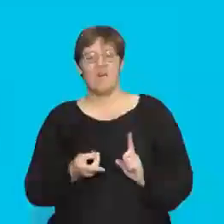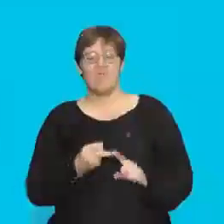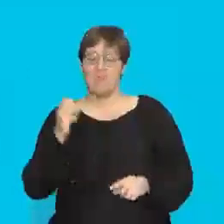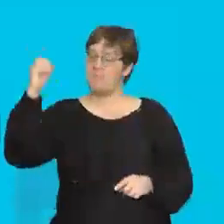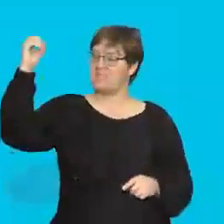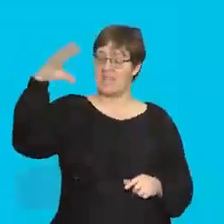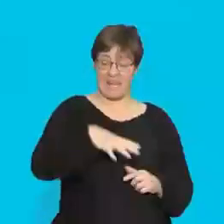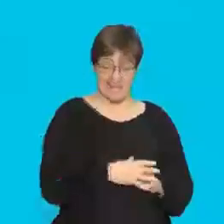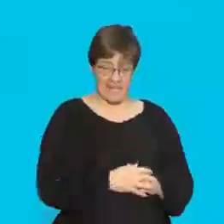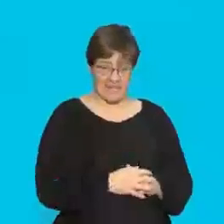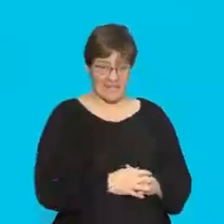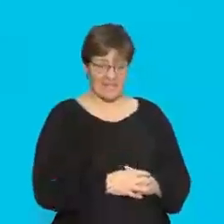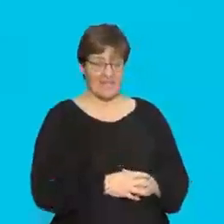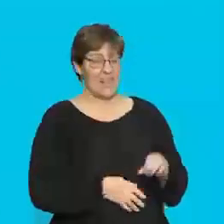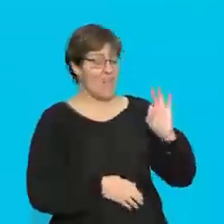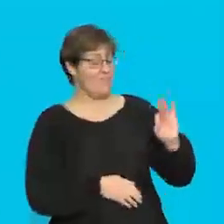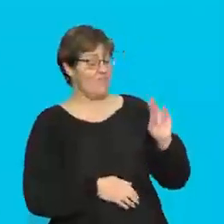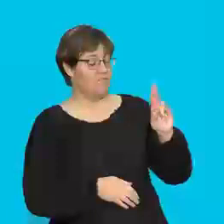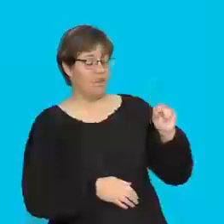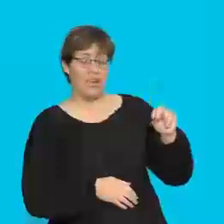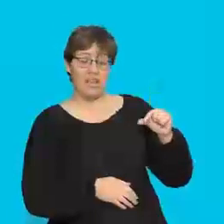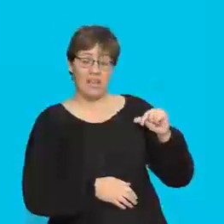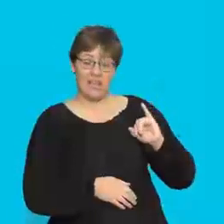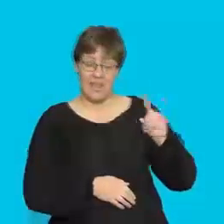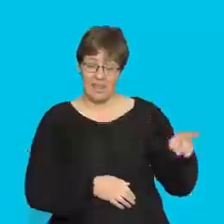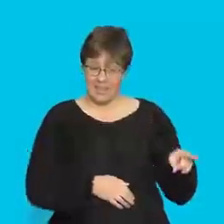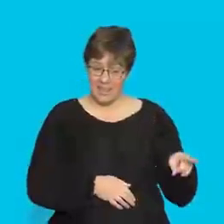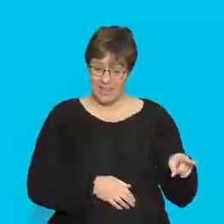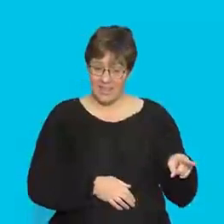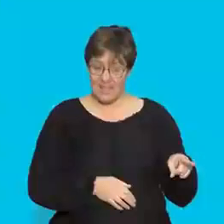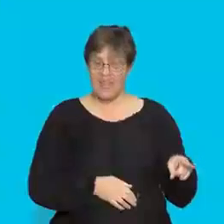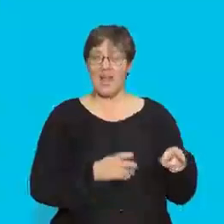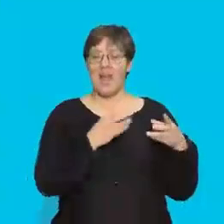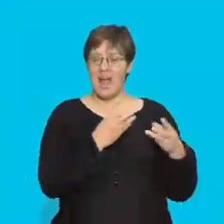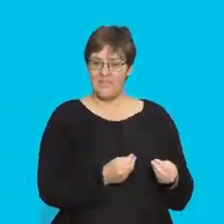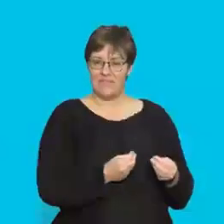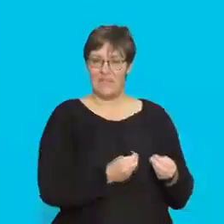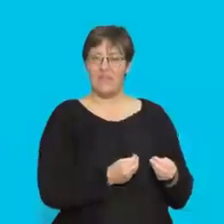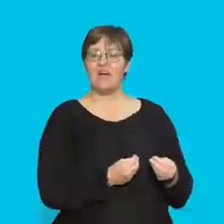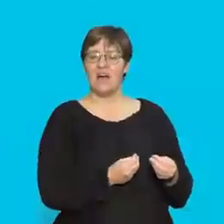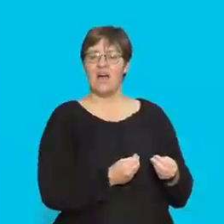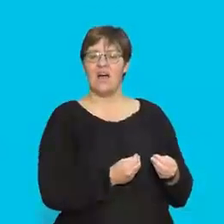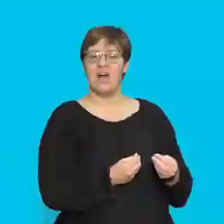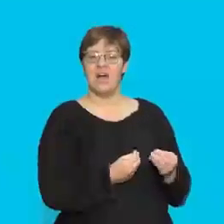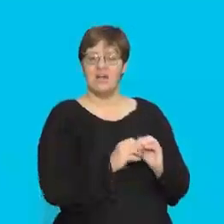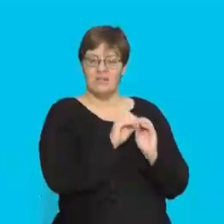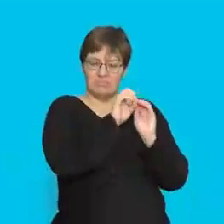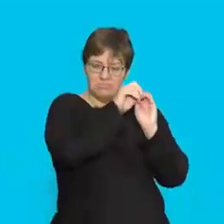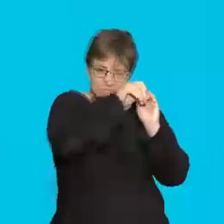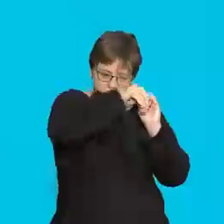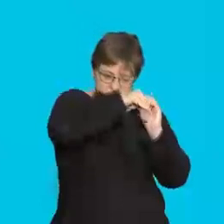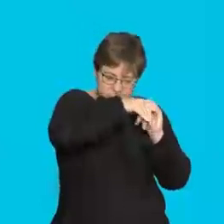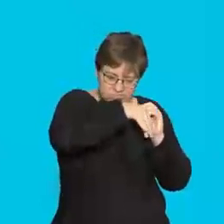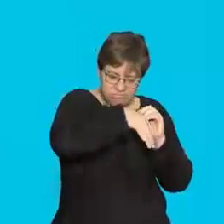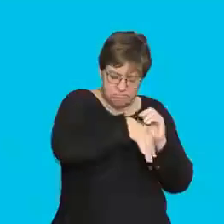from sunlight. The fungus is going to have hyphae that